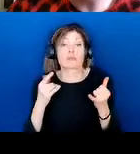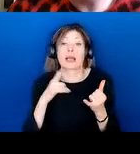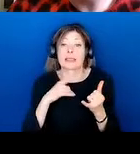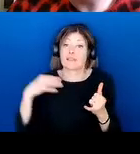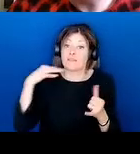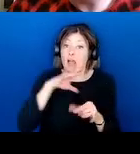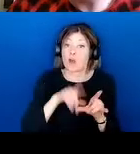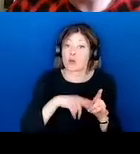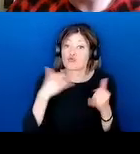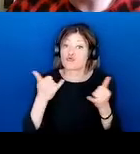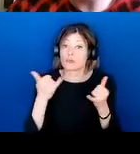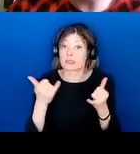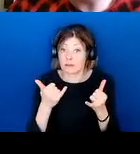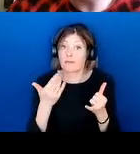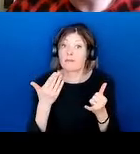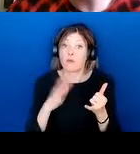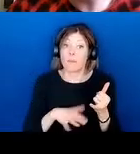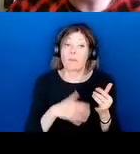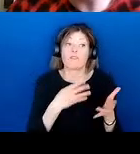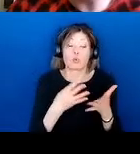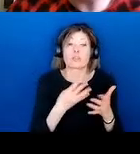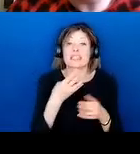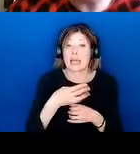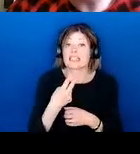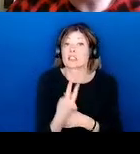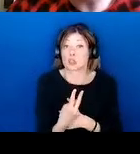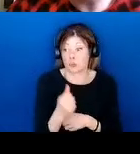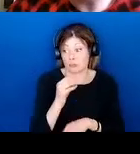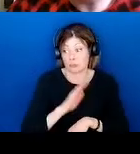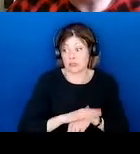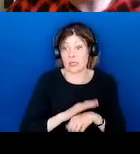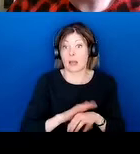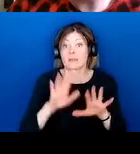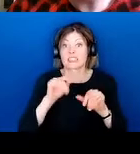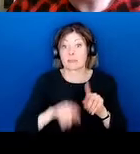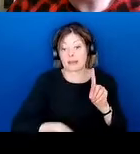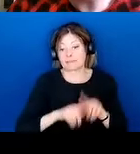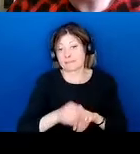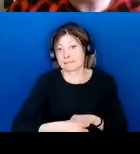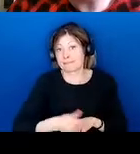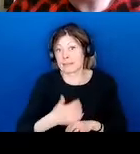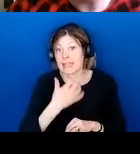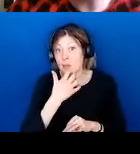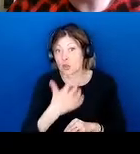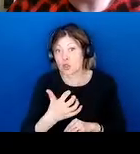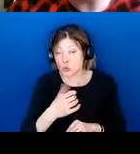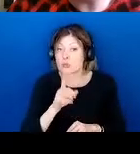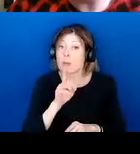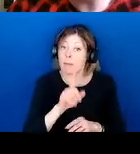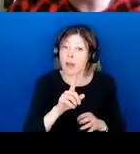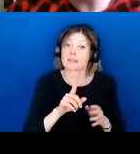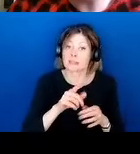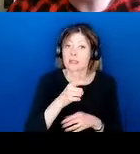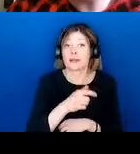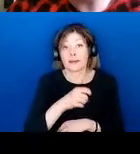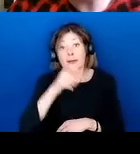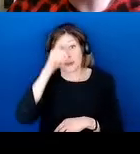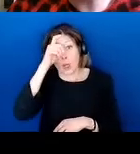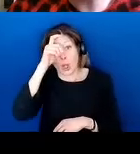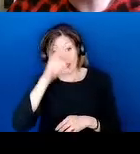1492, when Jews were expelled from Spain, but given sanctuary by the Ottoman Empire.